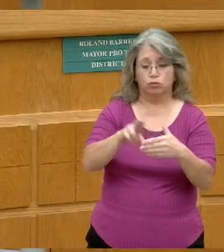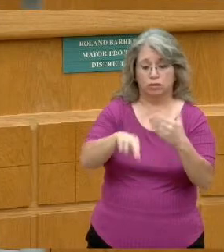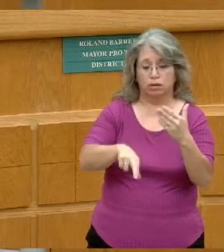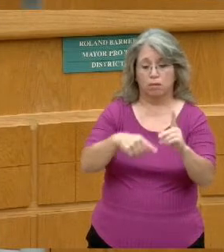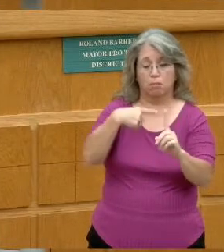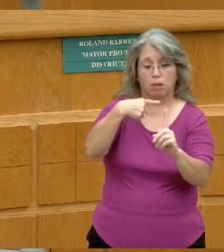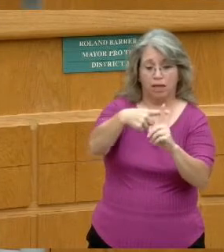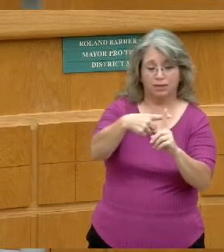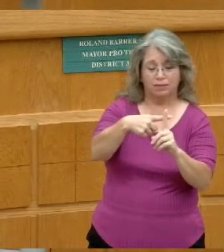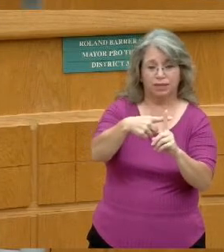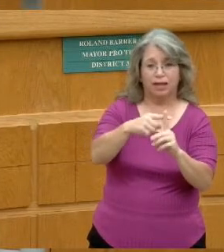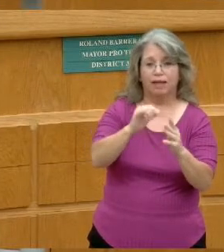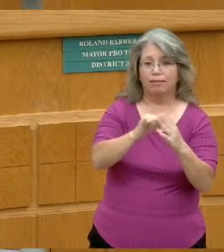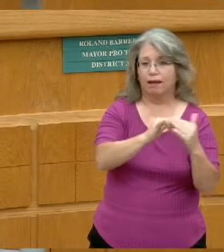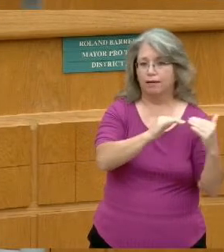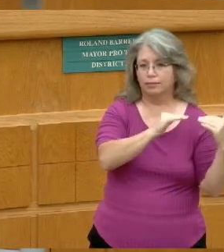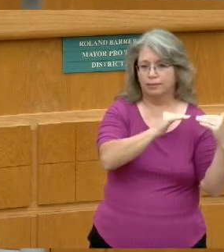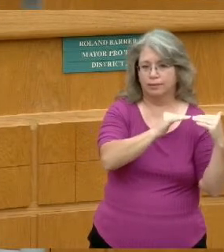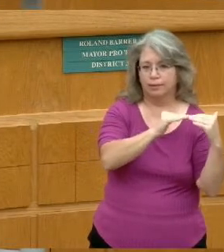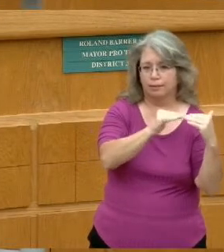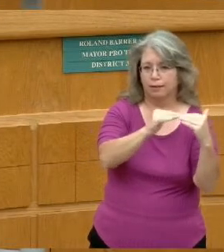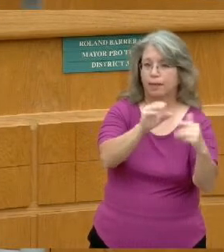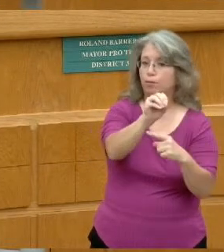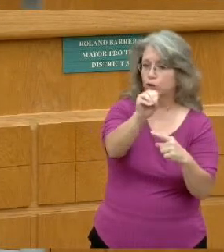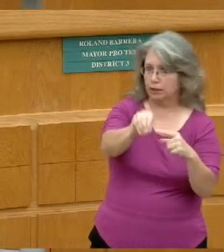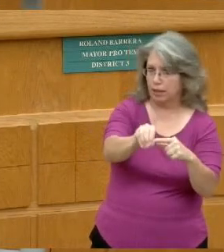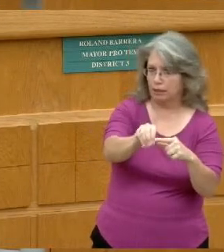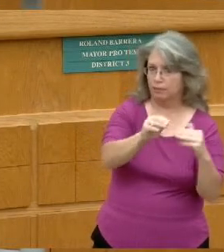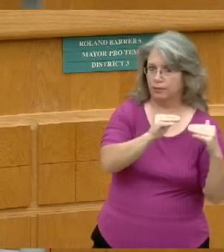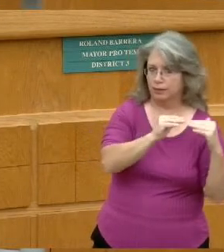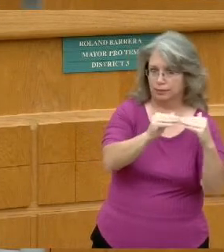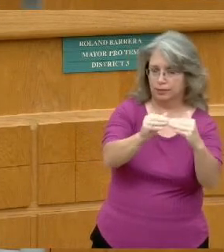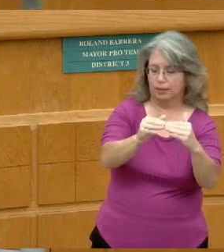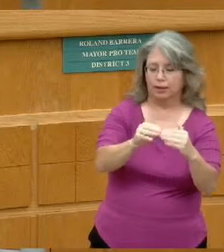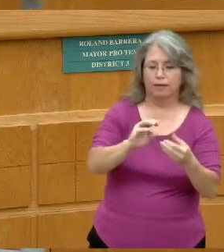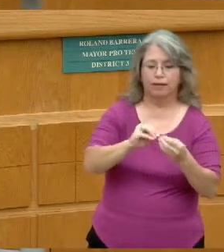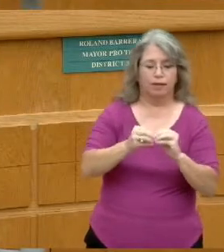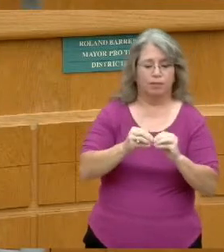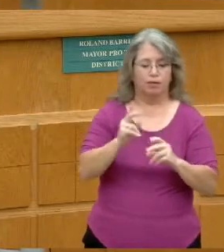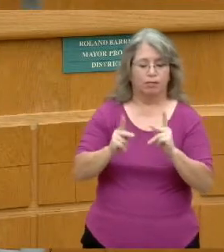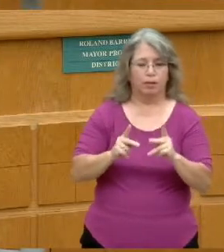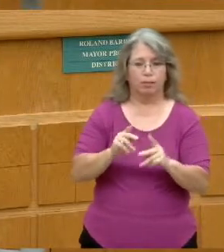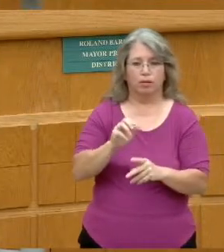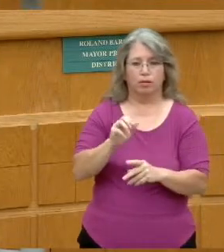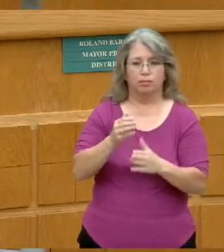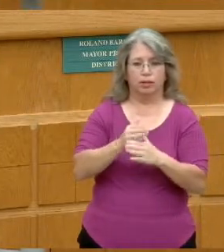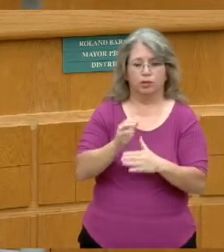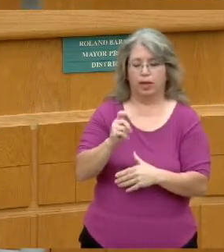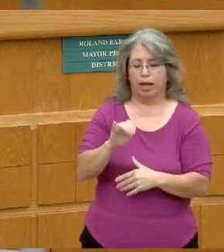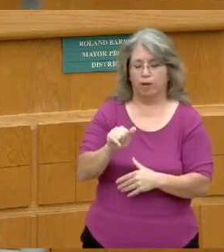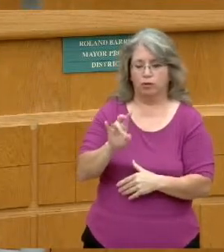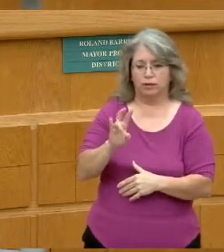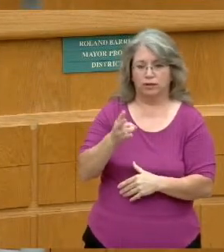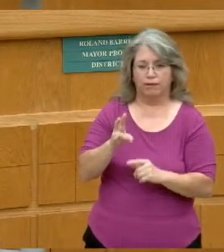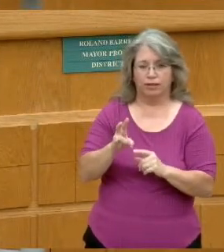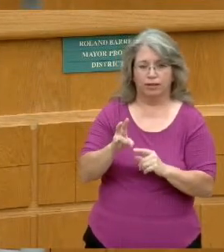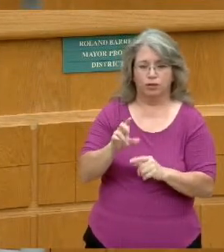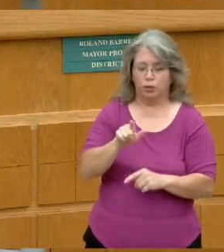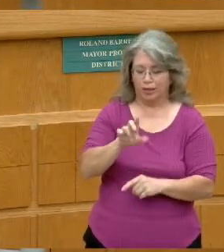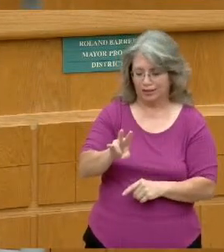number of people that are getting tested from April 27th to May 7th is becoming